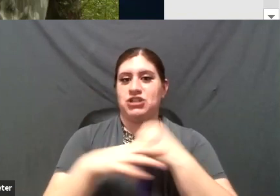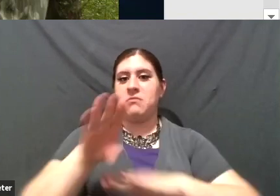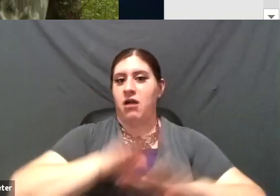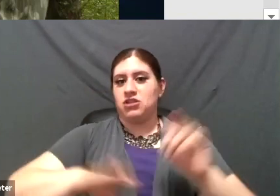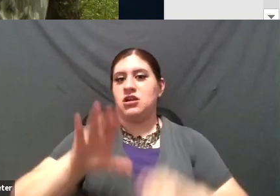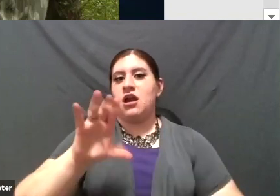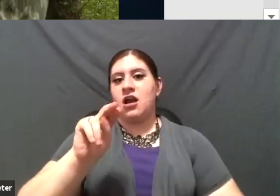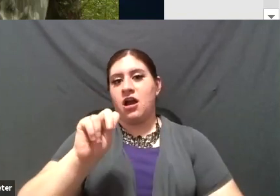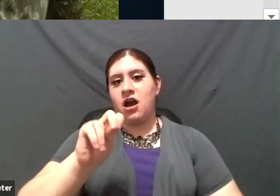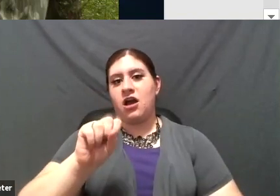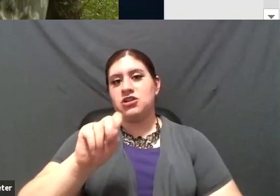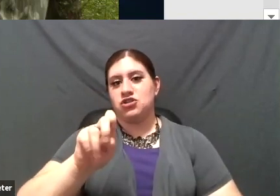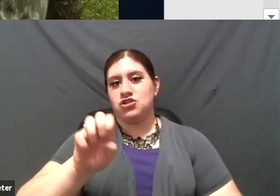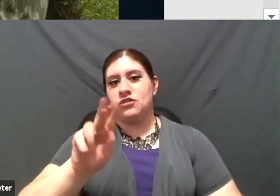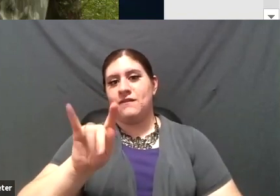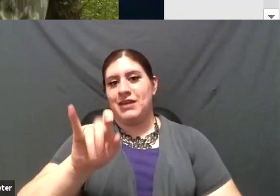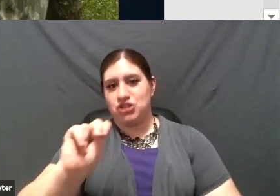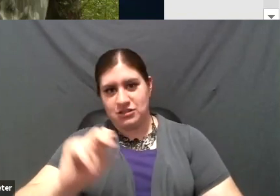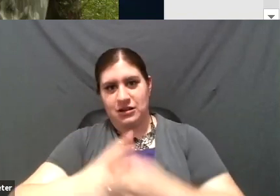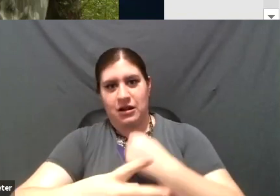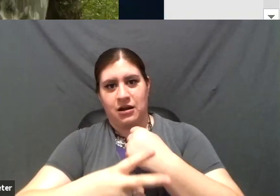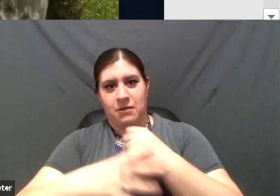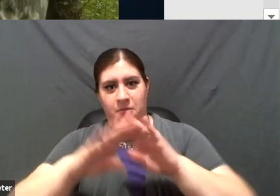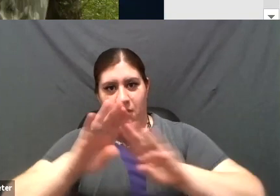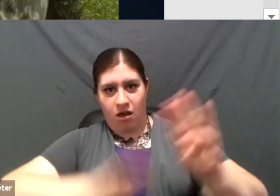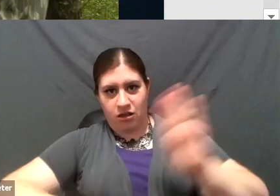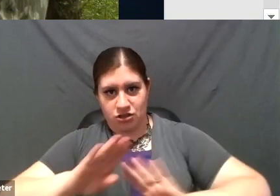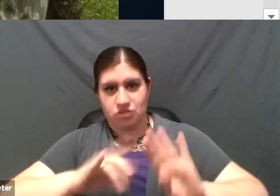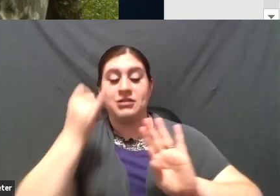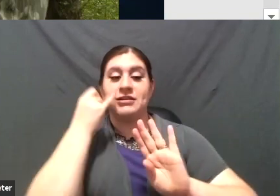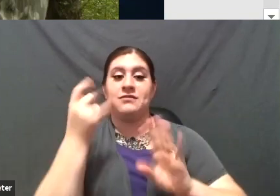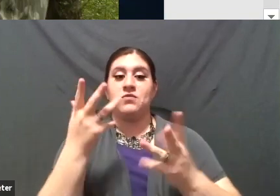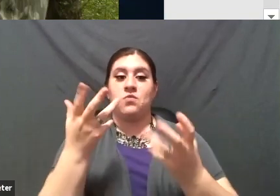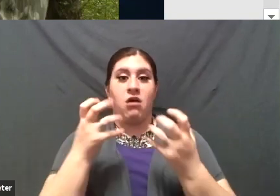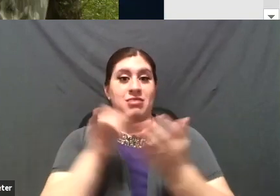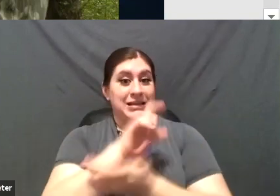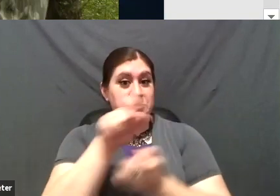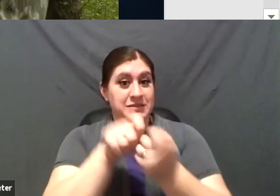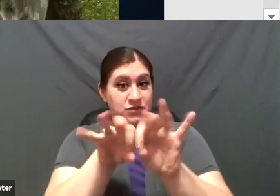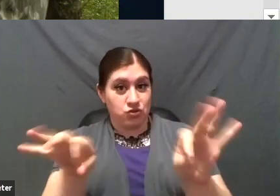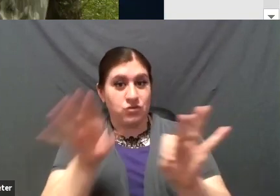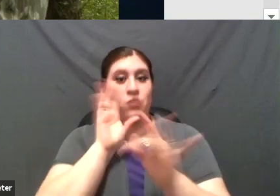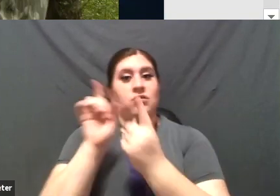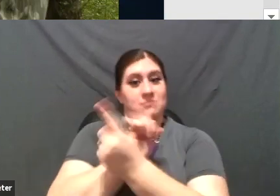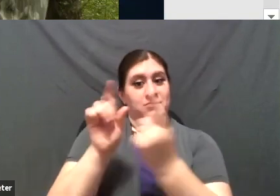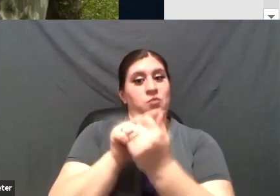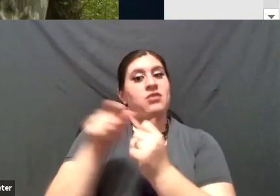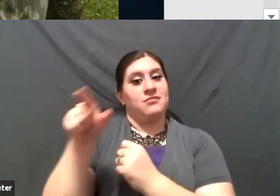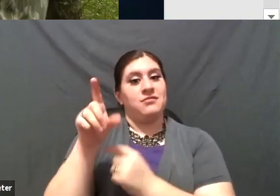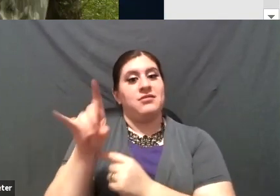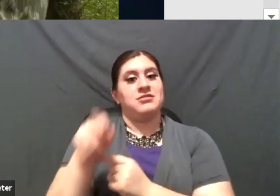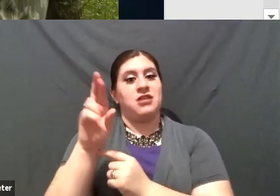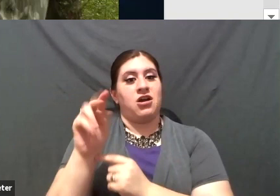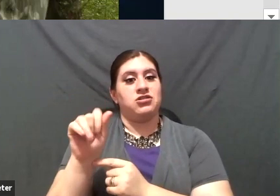director of our BS in environmental science. So if you want that particular degree, you will be working closely with Dr.